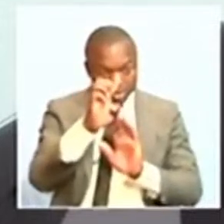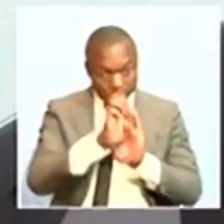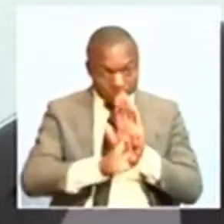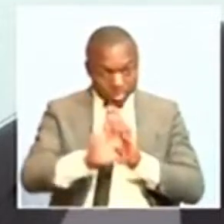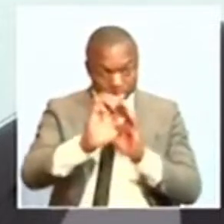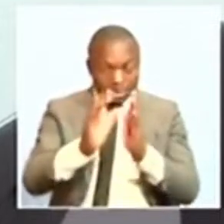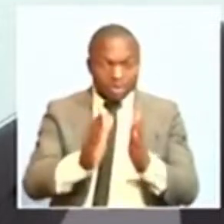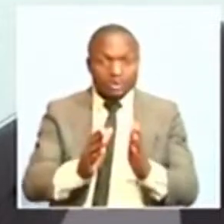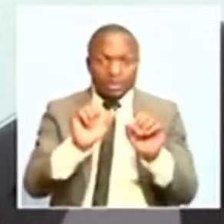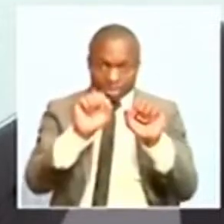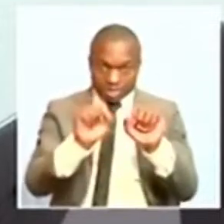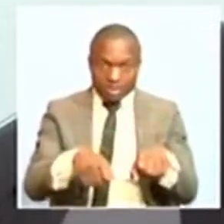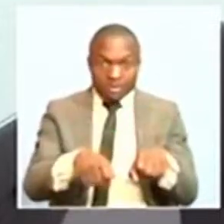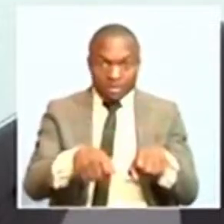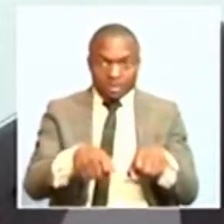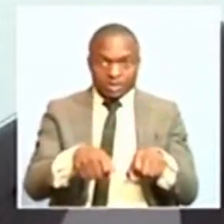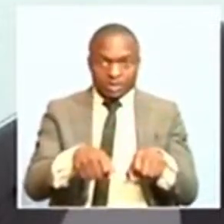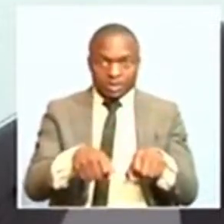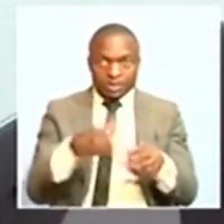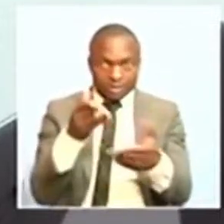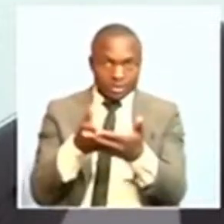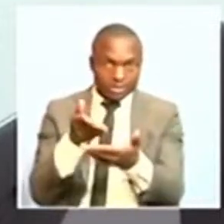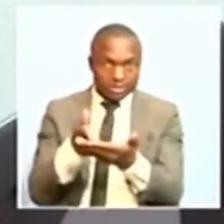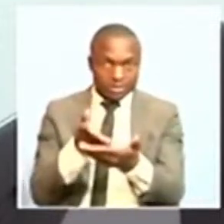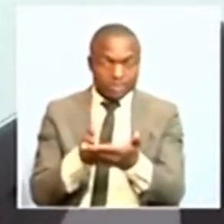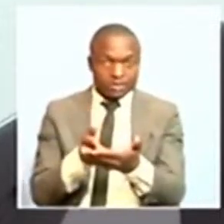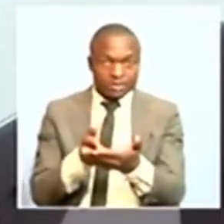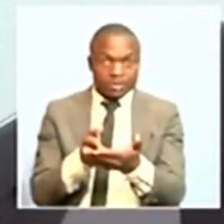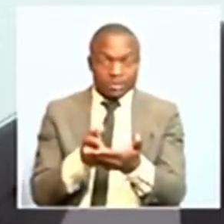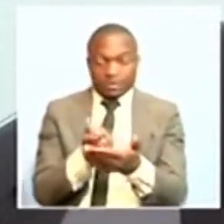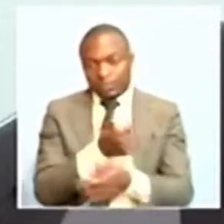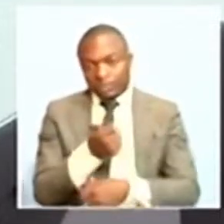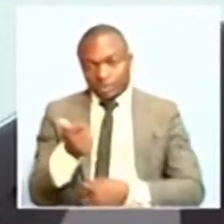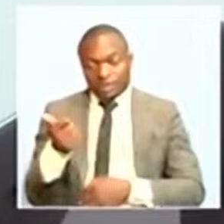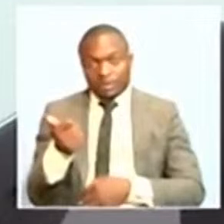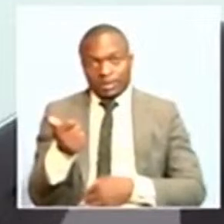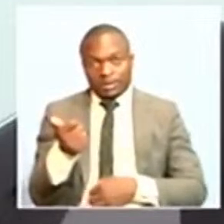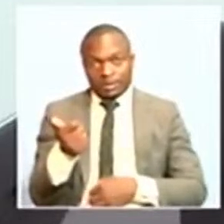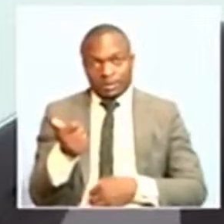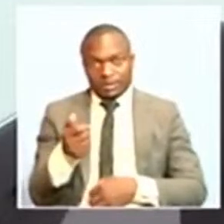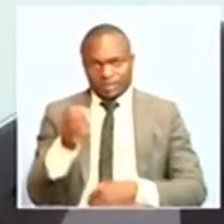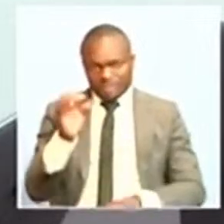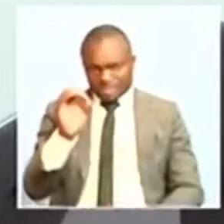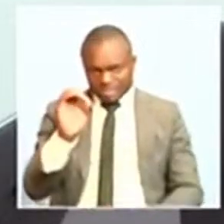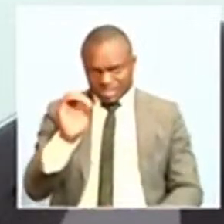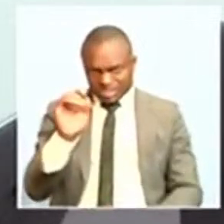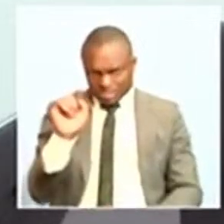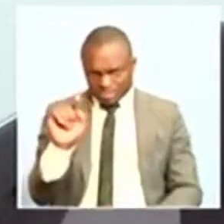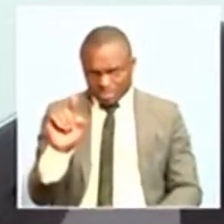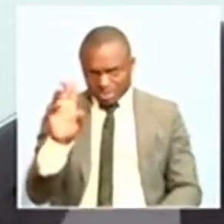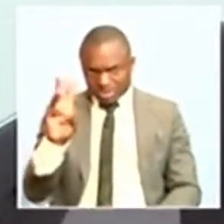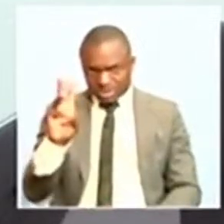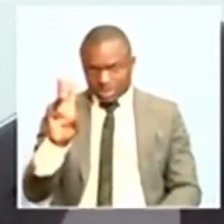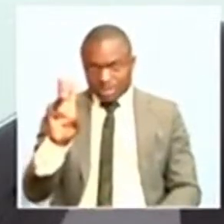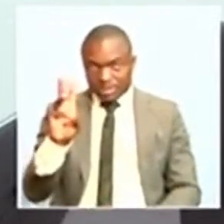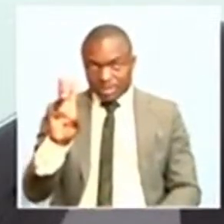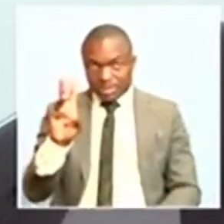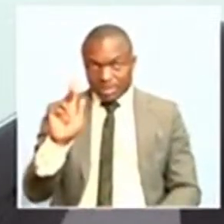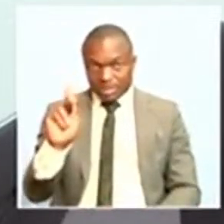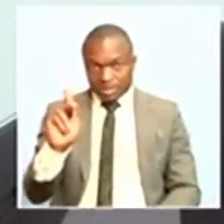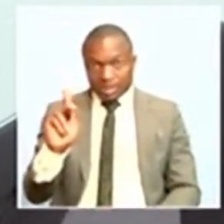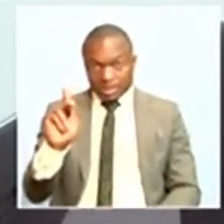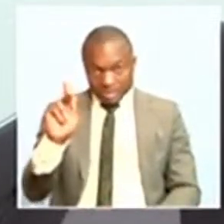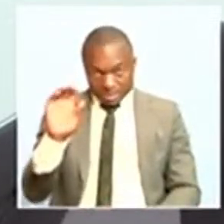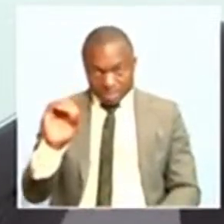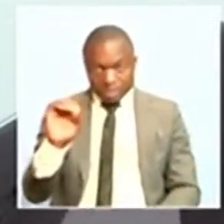this differentiated excise duty on non-alcoholic beverages, which is 0.6 kwacha and 0.3